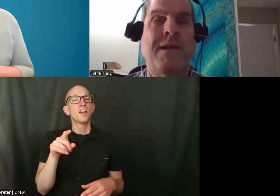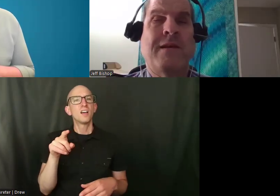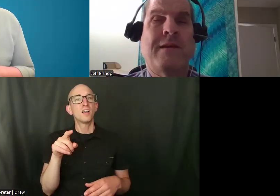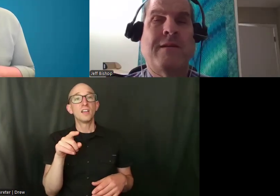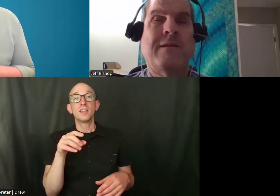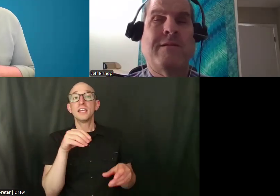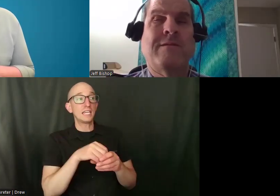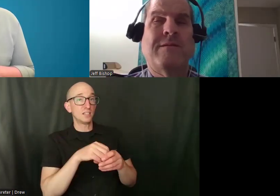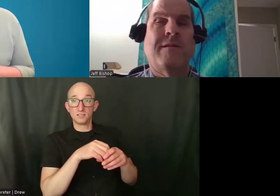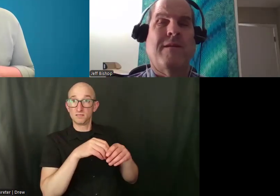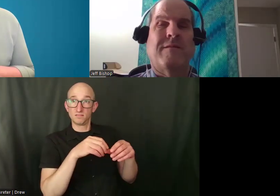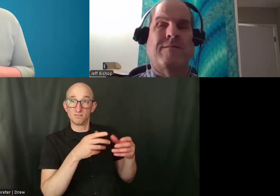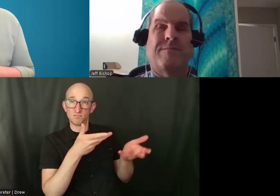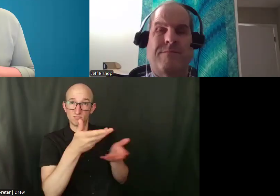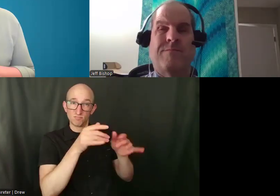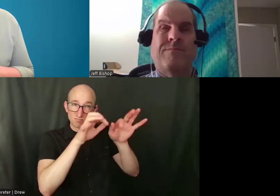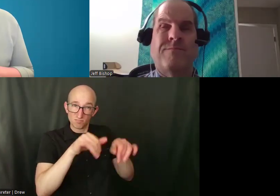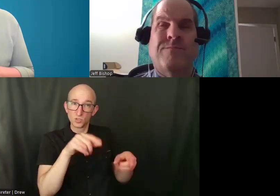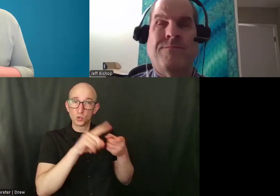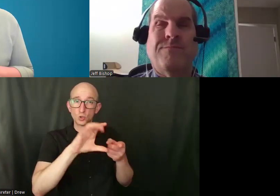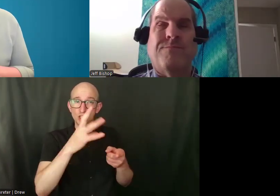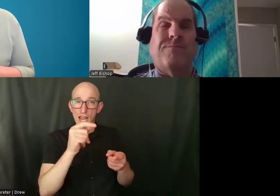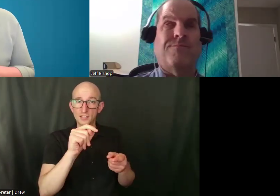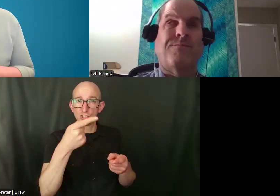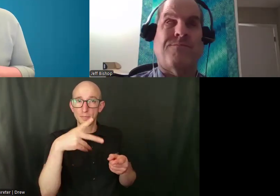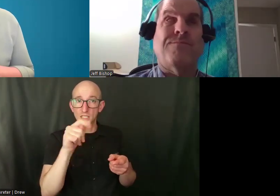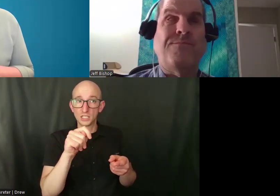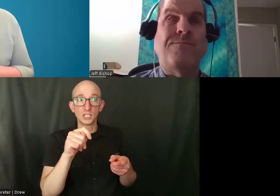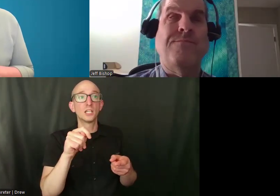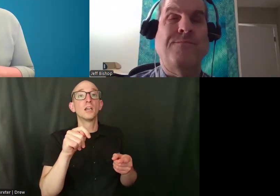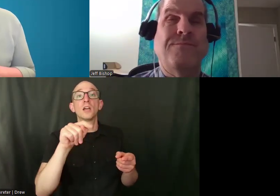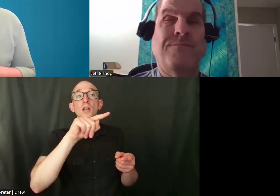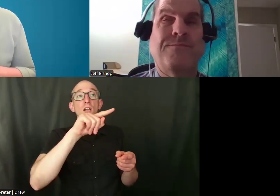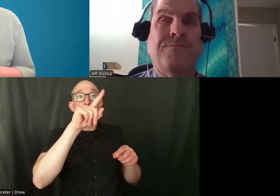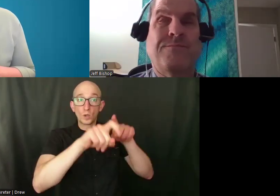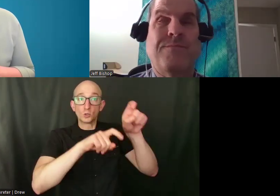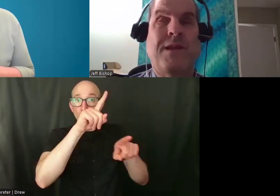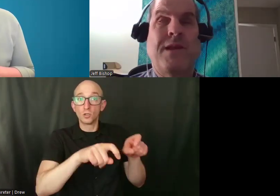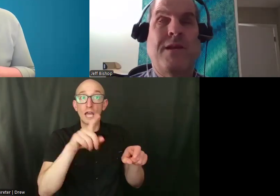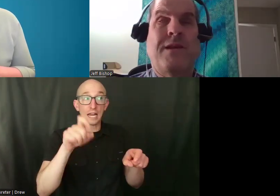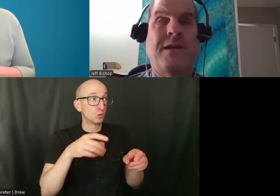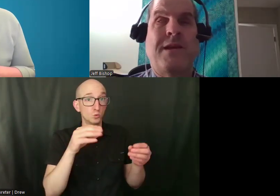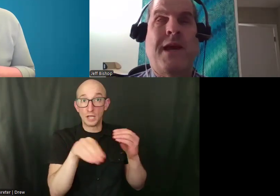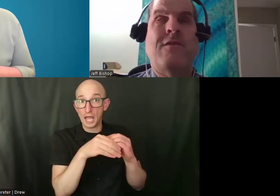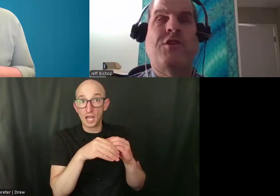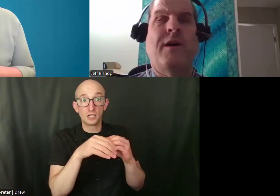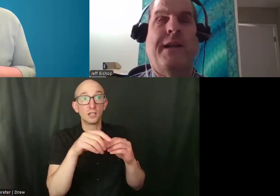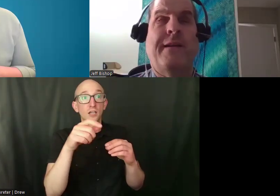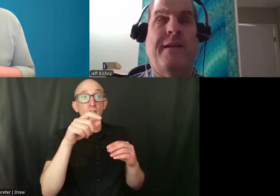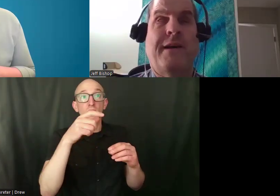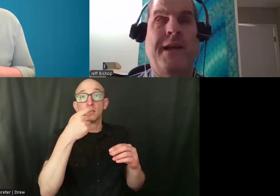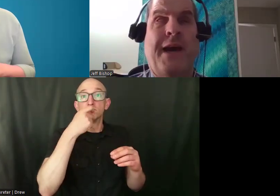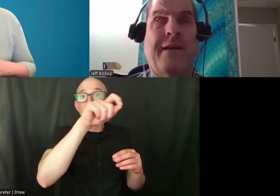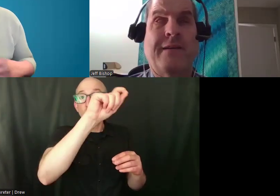So like as you type those, if you type those things in, those questions, do you have to put a question mark Yeah, and you then like,